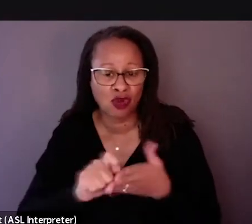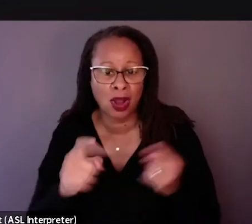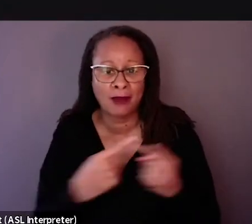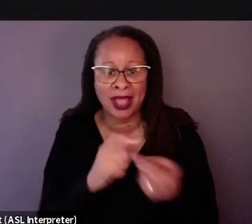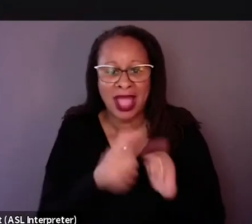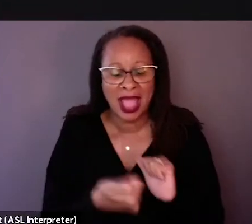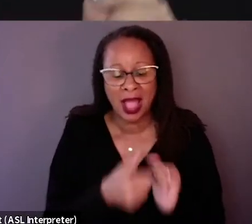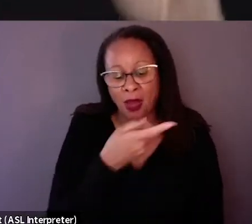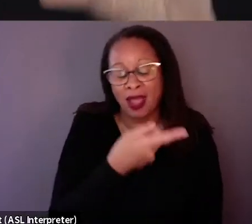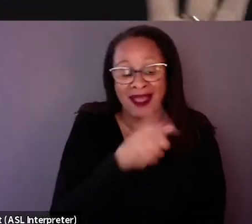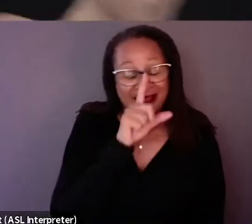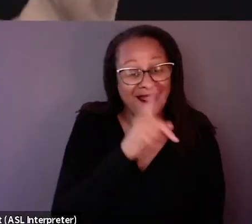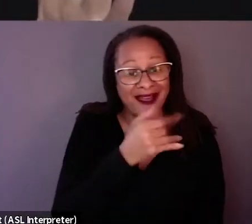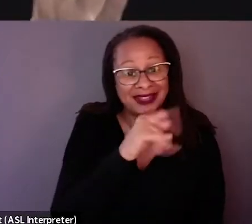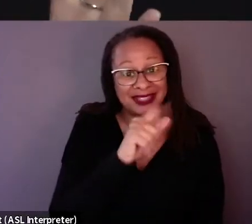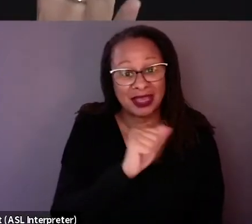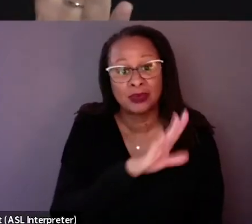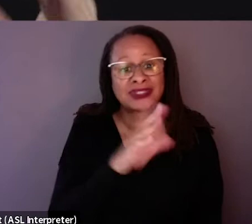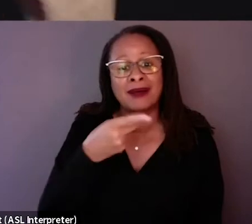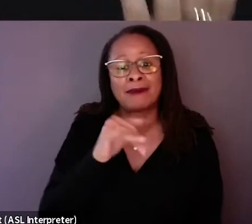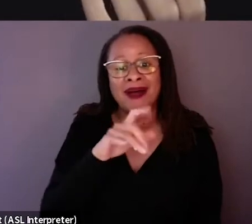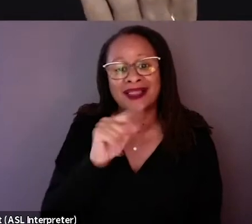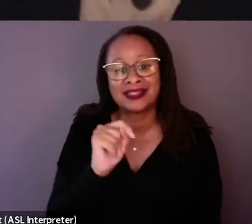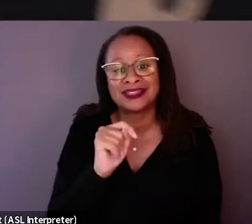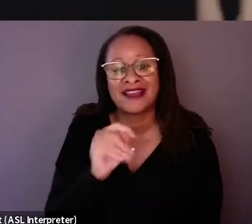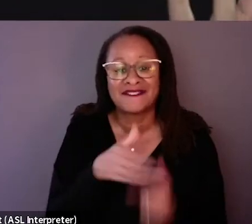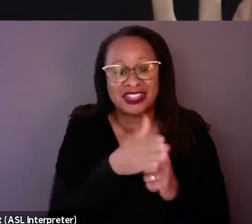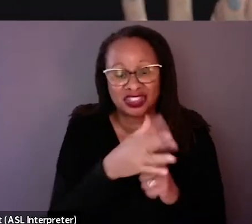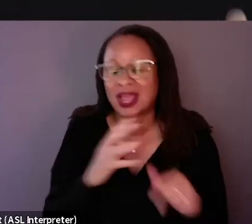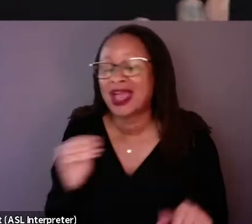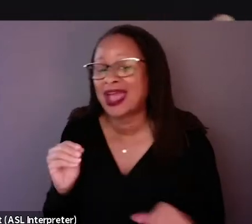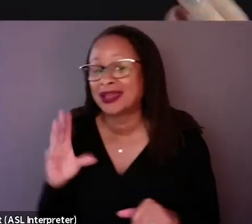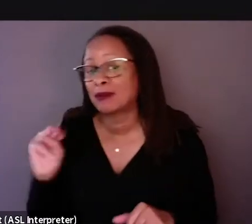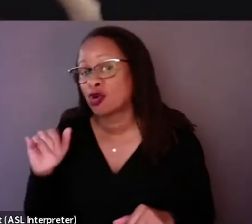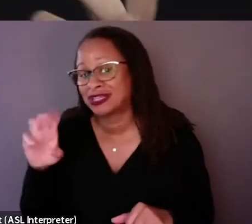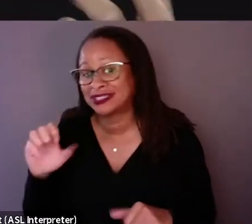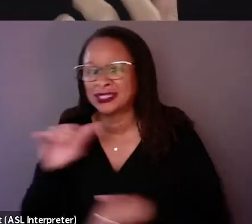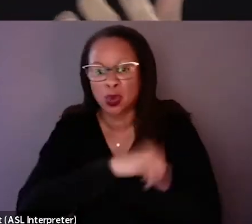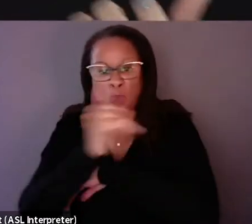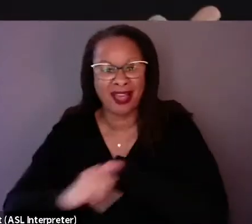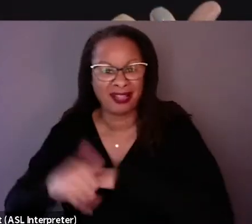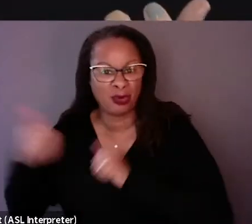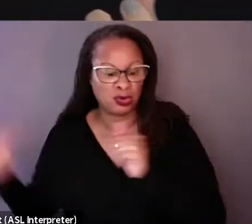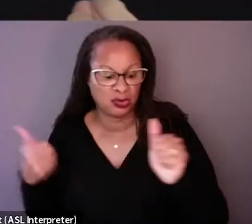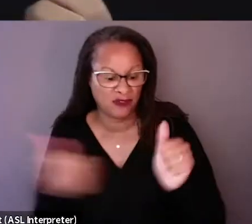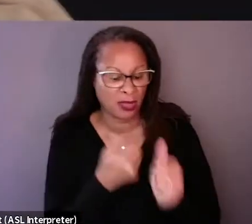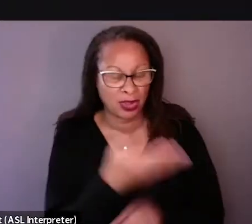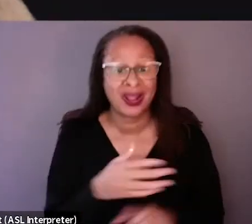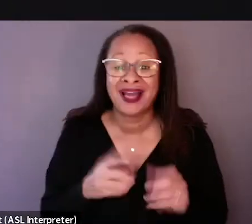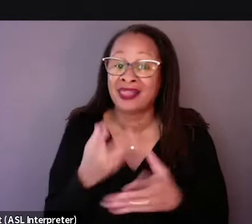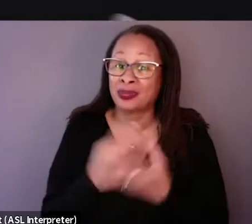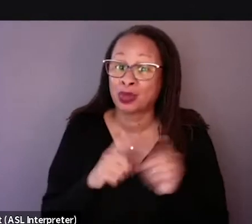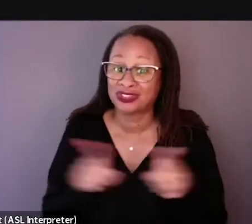a pilot fish and Maurice was a whale following her. And pilot fish and whale are quite different, but at the same time, there's an essential character that's